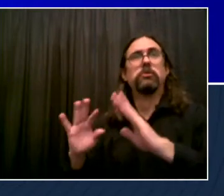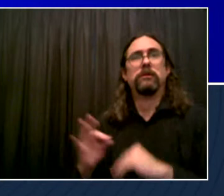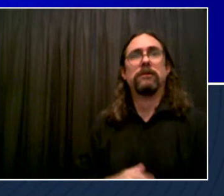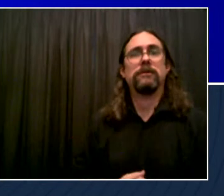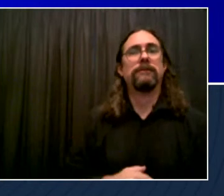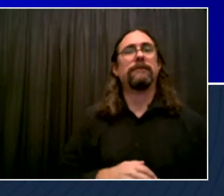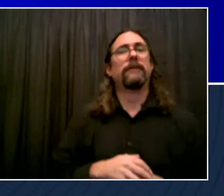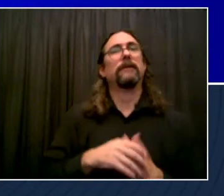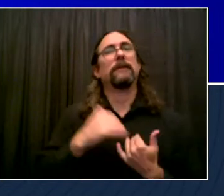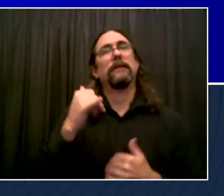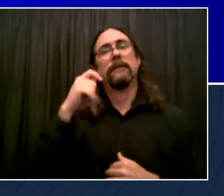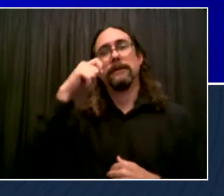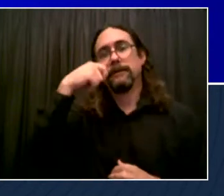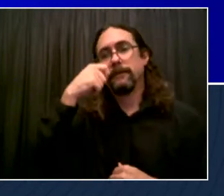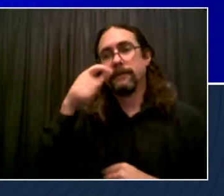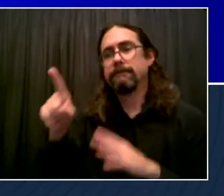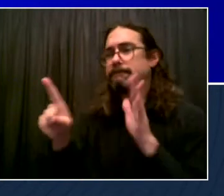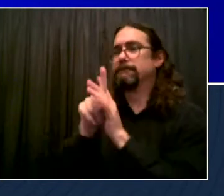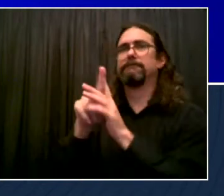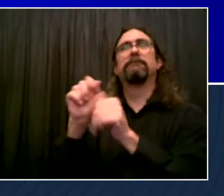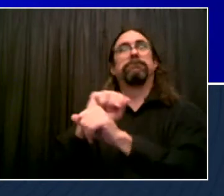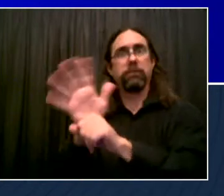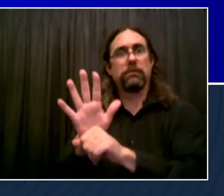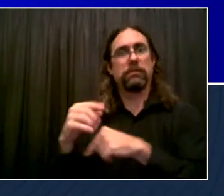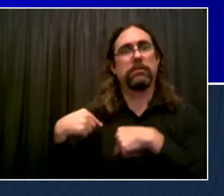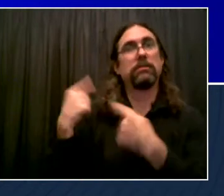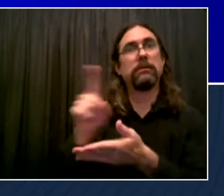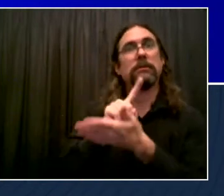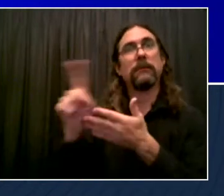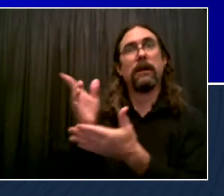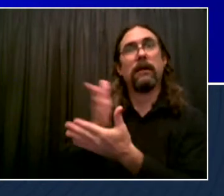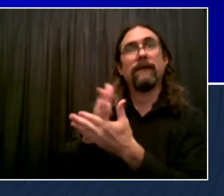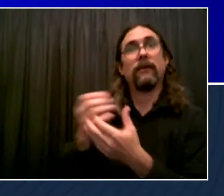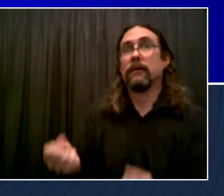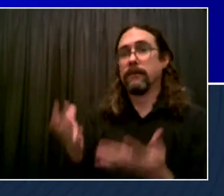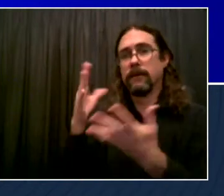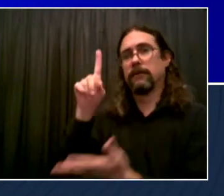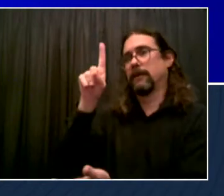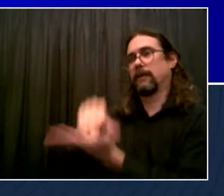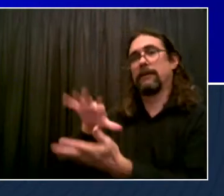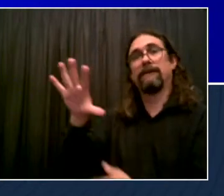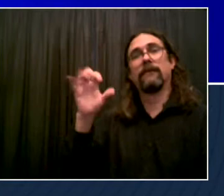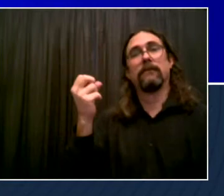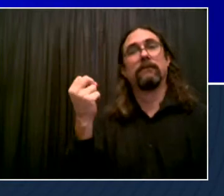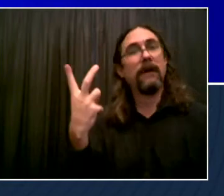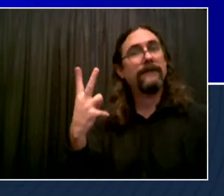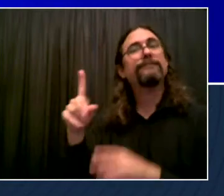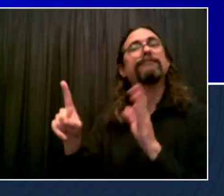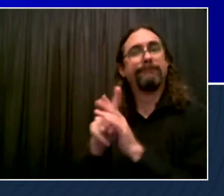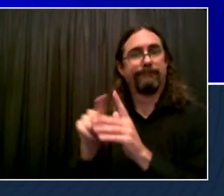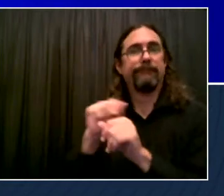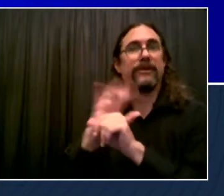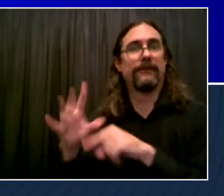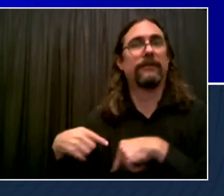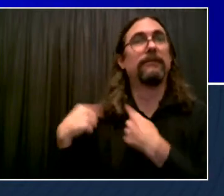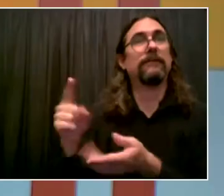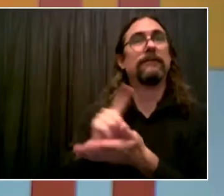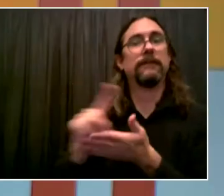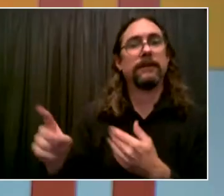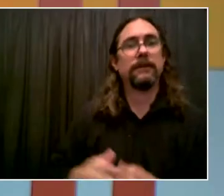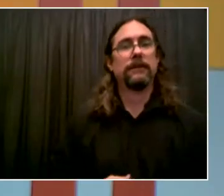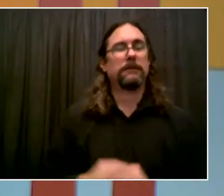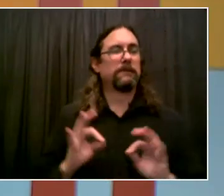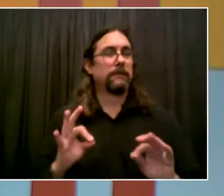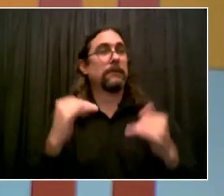Today's report, 1,512 cases. Finally, a few words in Spanish, and it's on my favorite